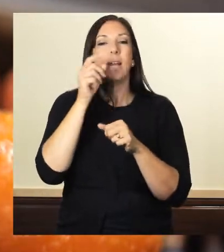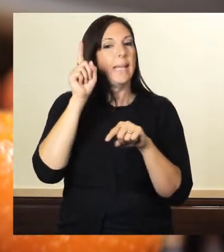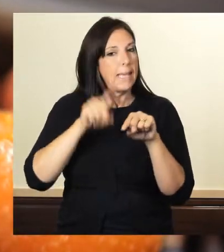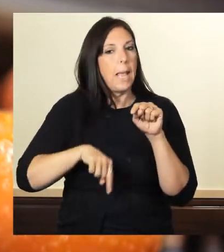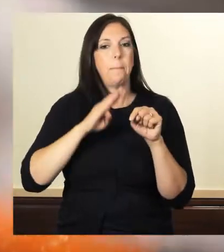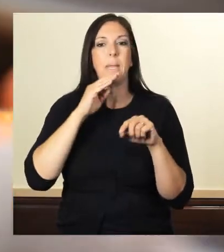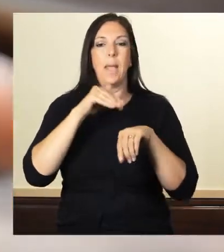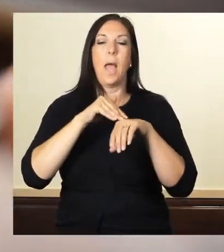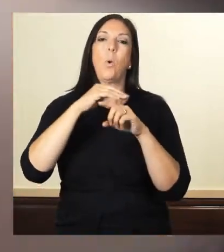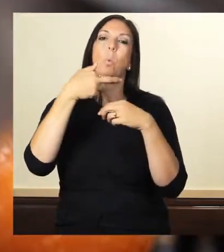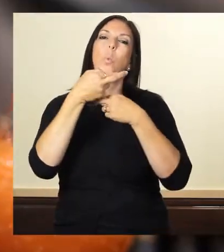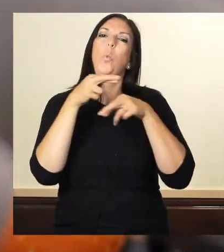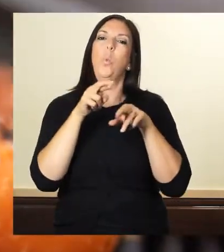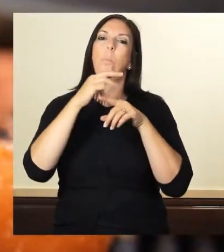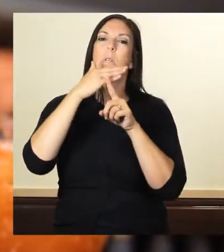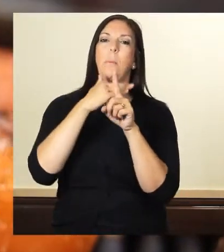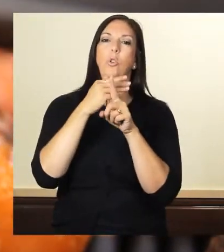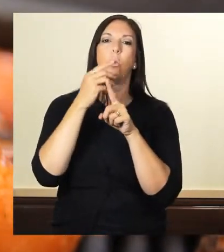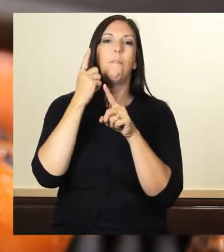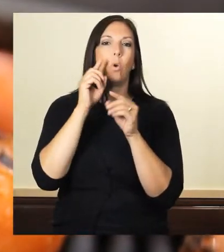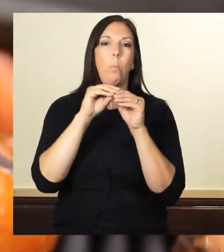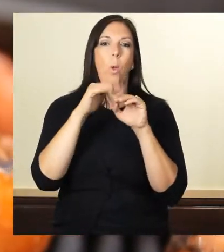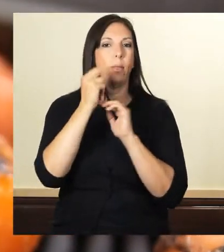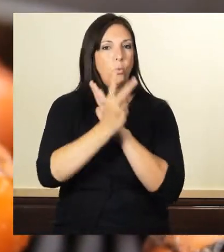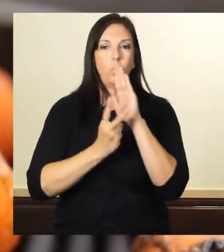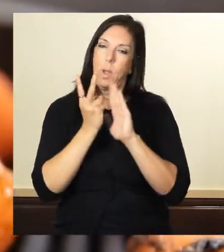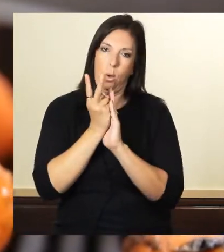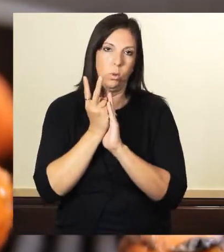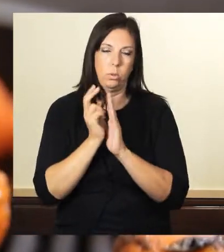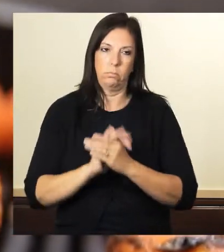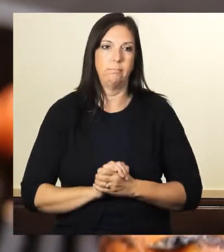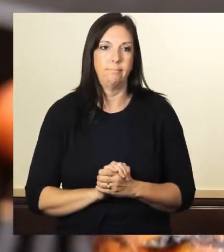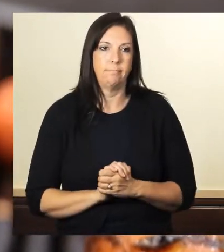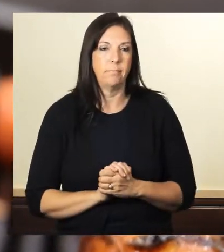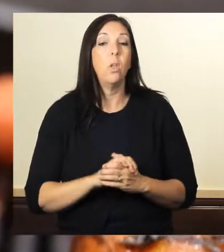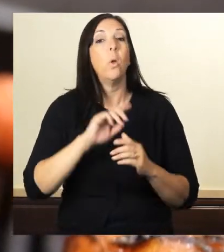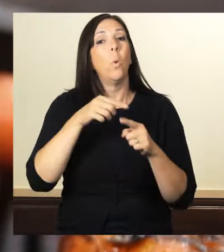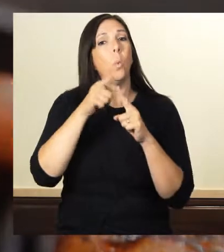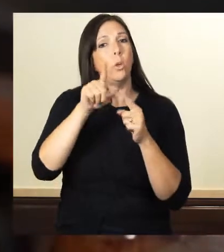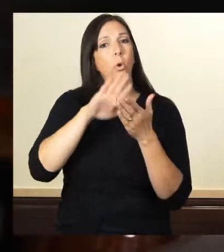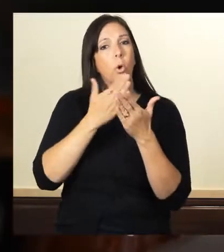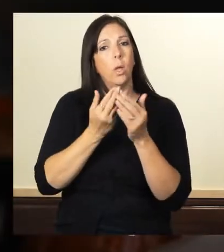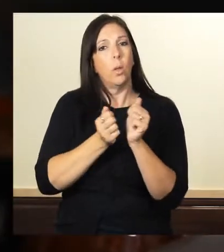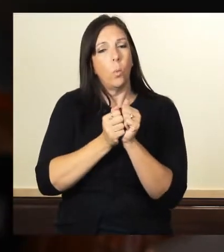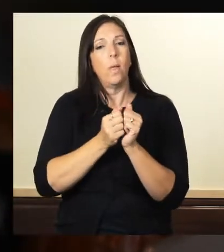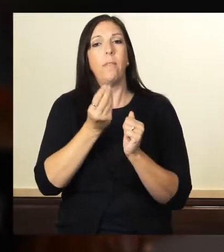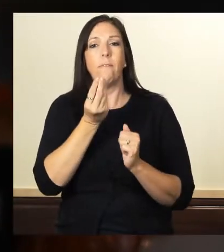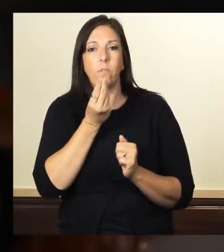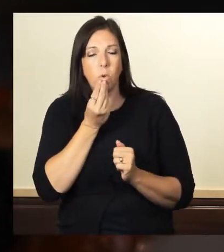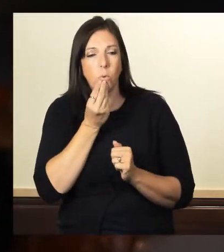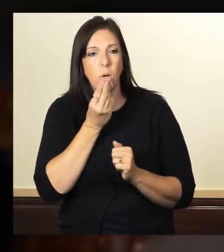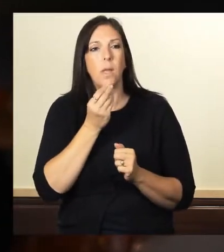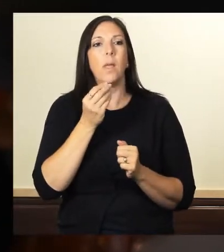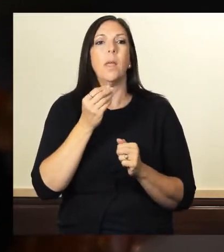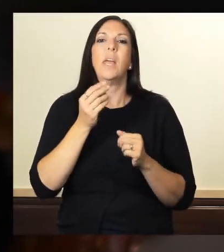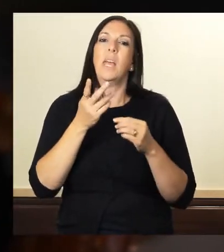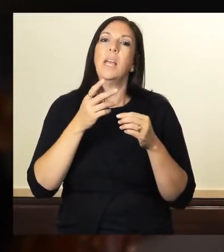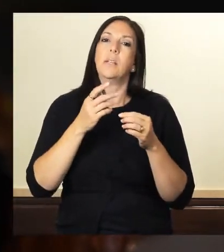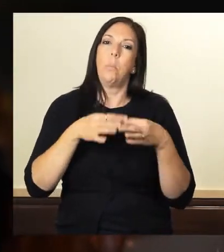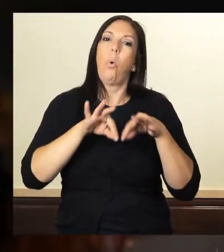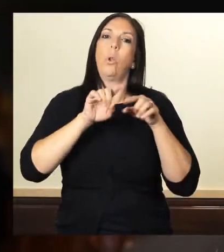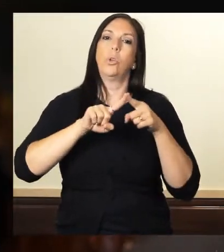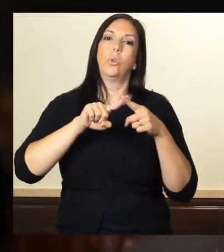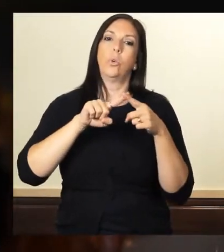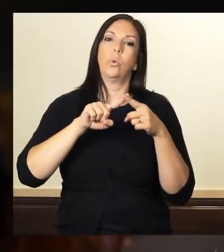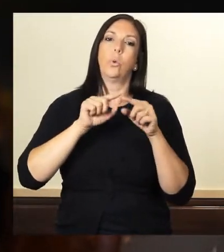When you're working with food, it's key to work quickly in small batches. Keep the rest of the food you're not working with hot or cold,